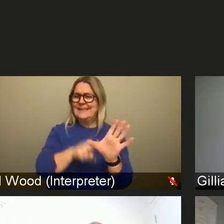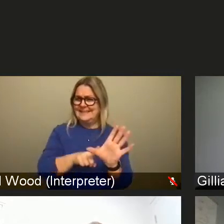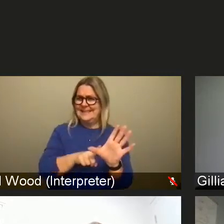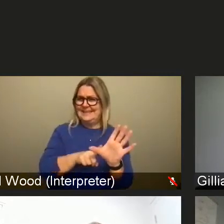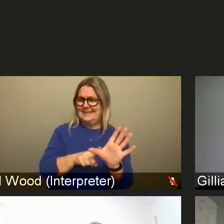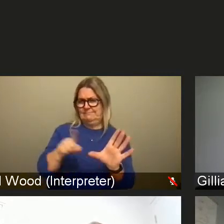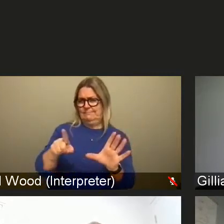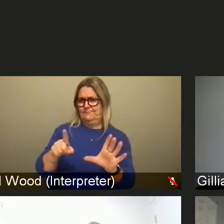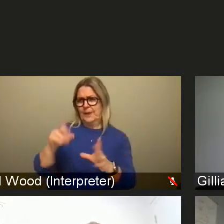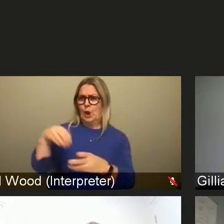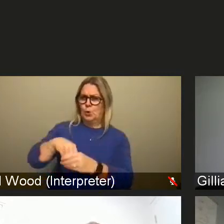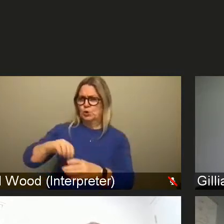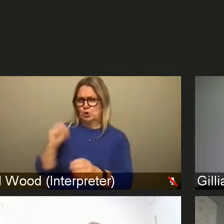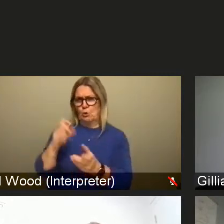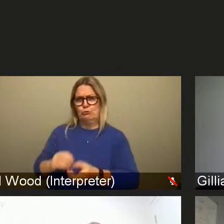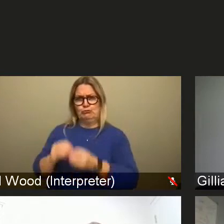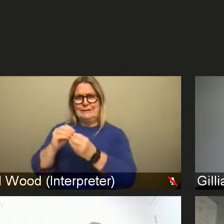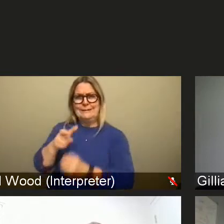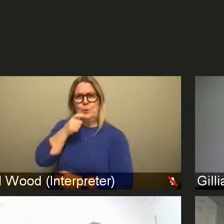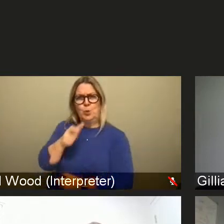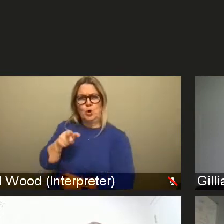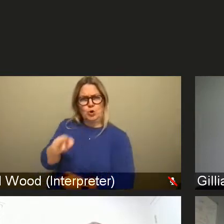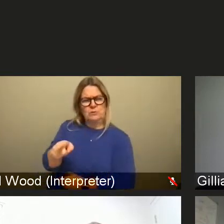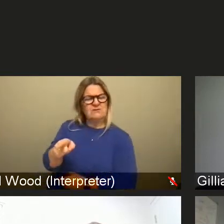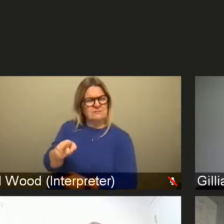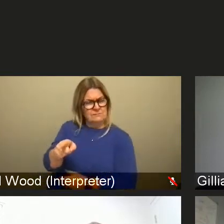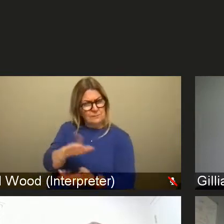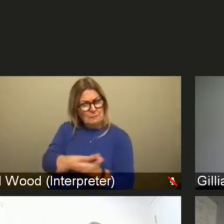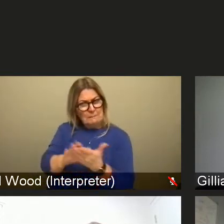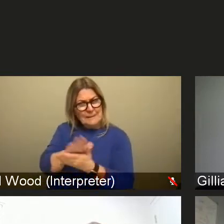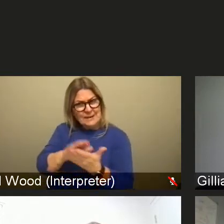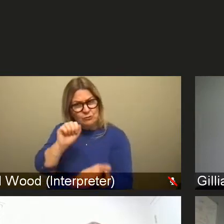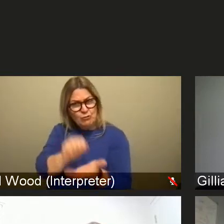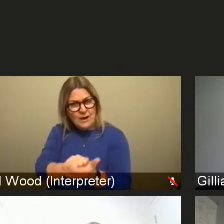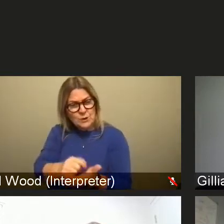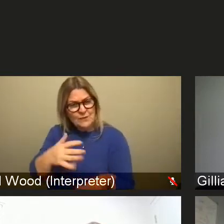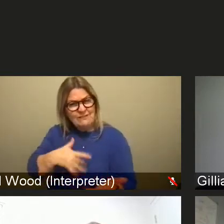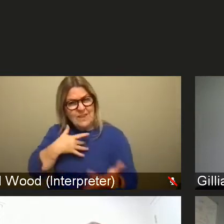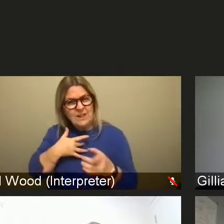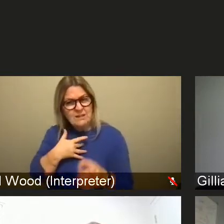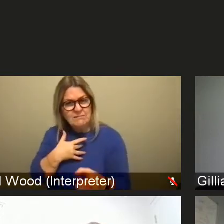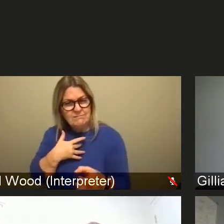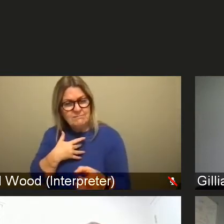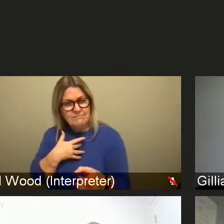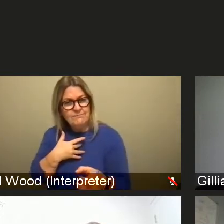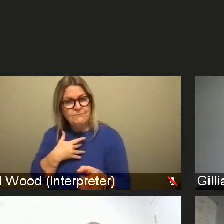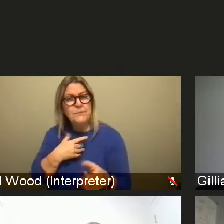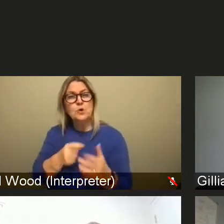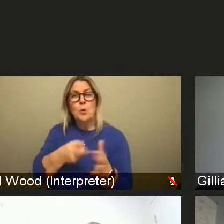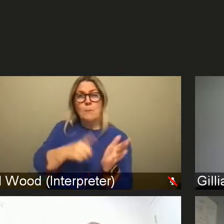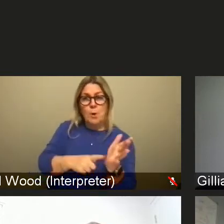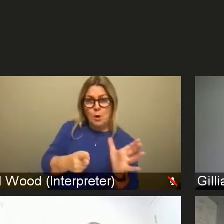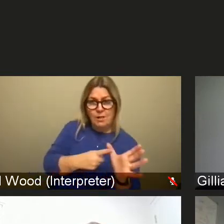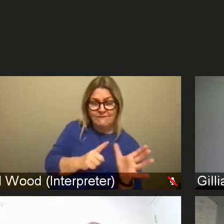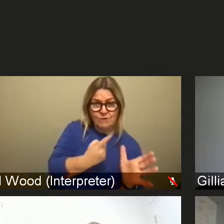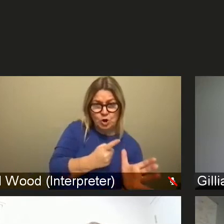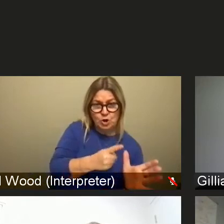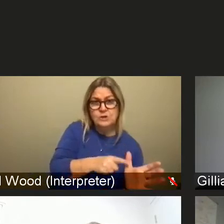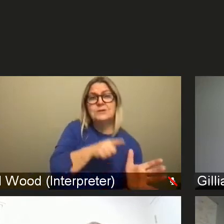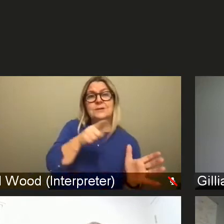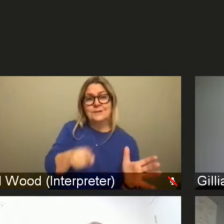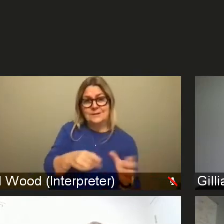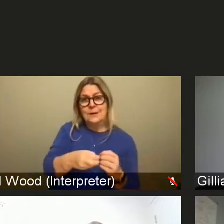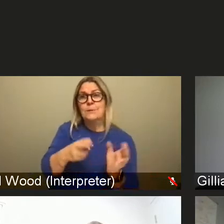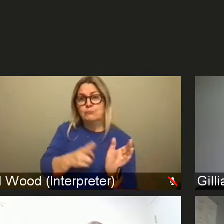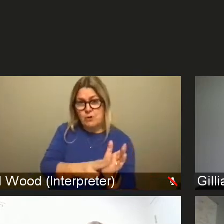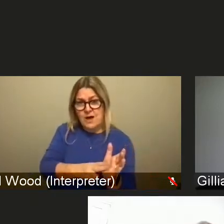with its meaning? I'll first come to Paula, then Gary, then Brian, and then Alex. So